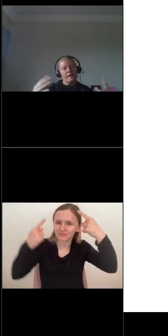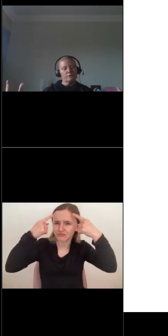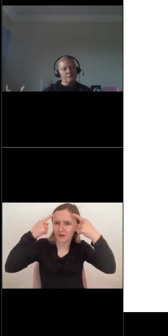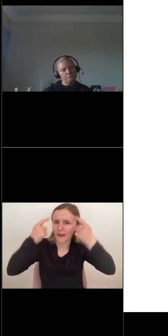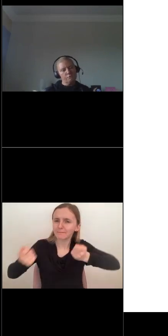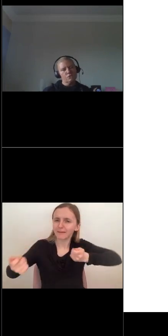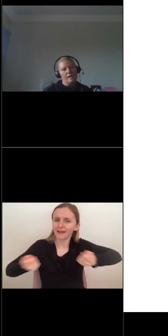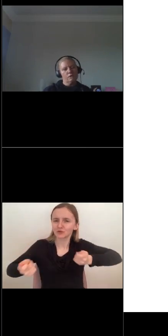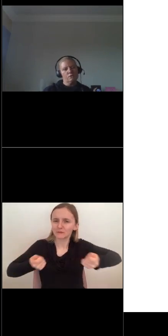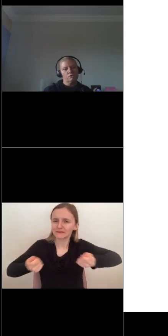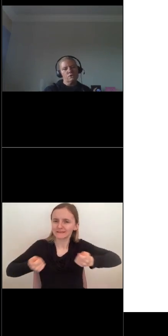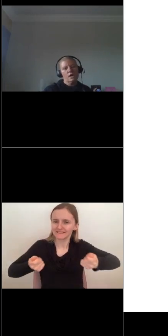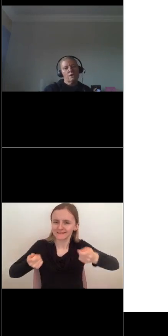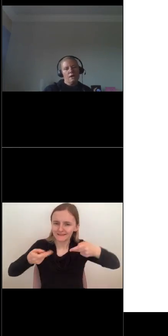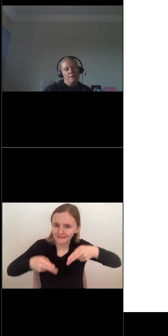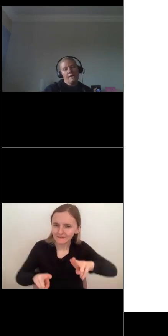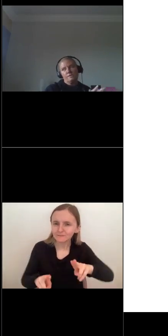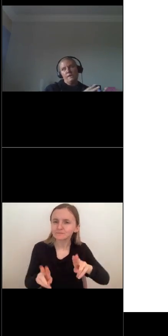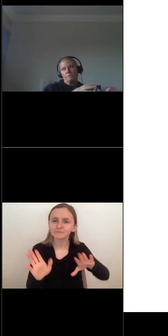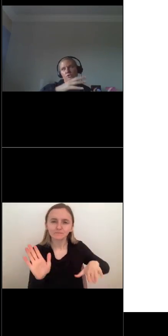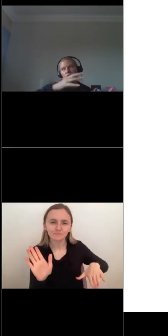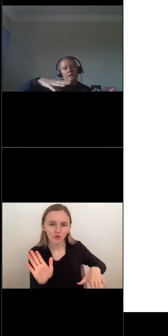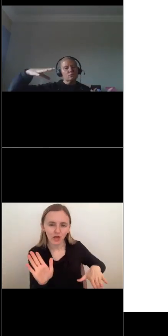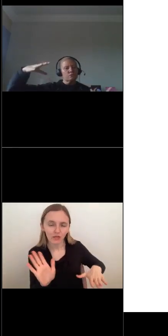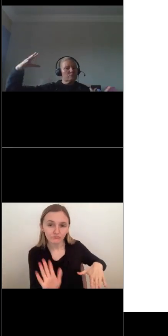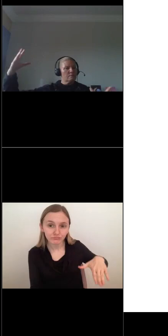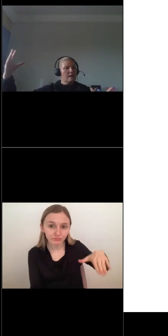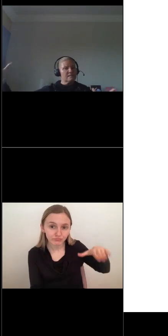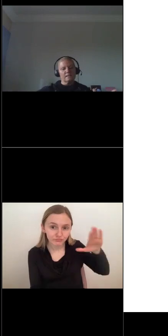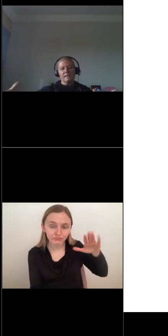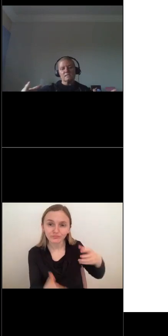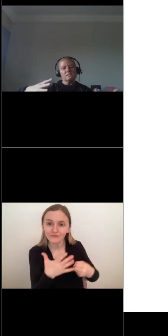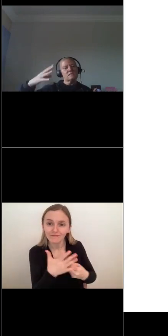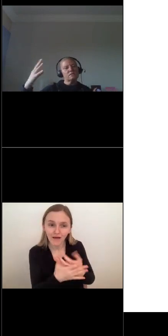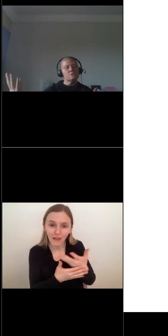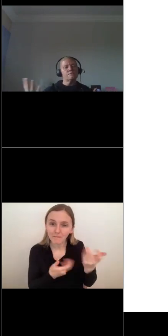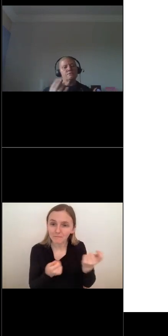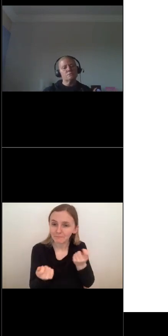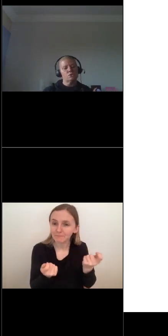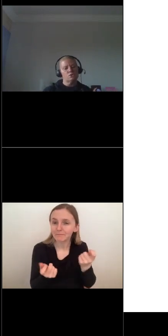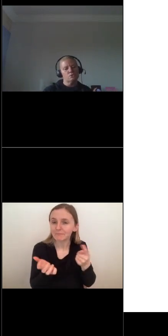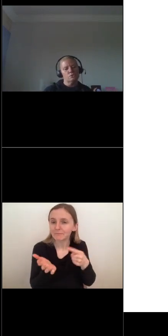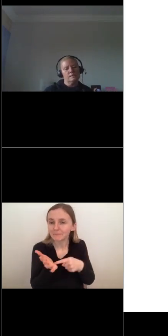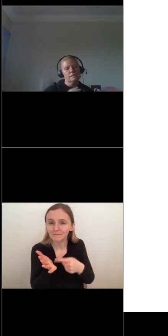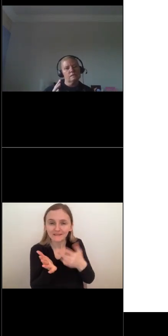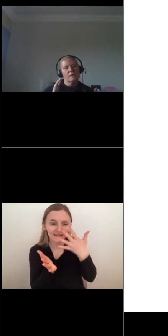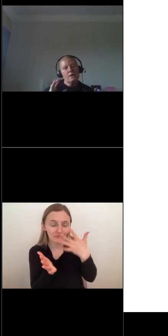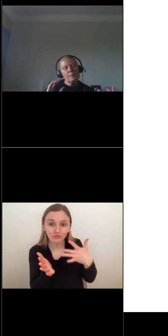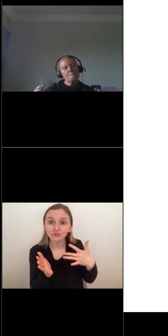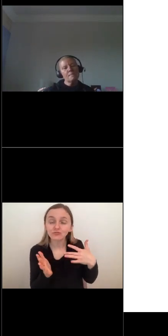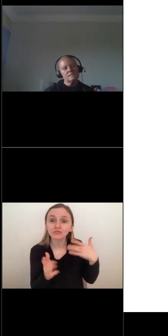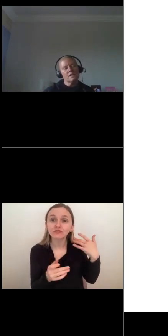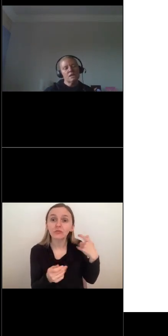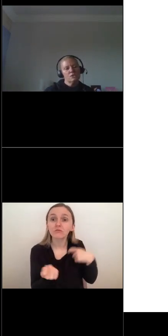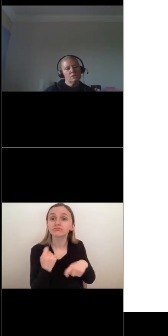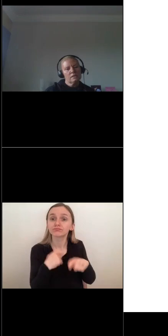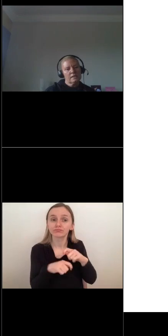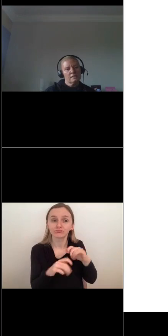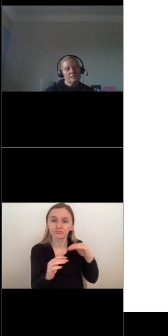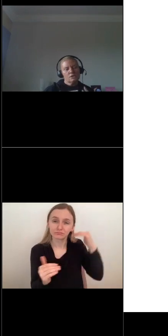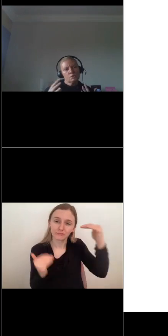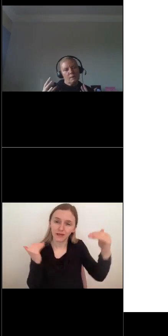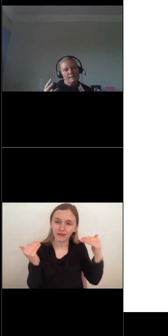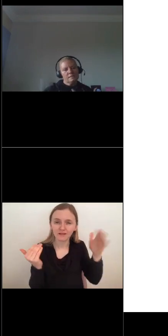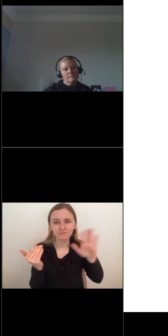are developing through childhood. They develop through childhood, through adolescence, and they don't fully mature until the mid